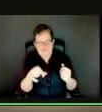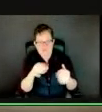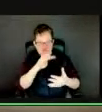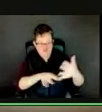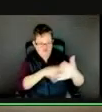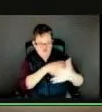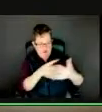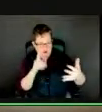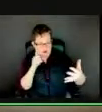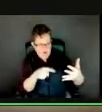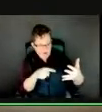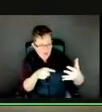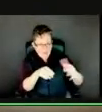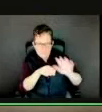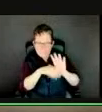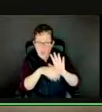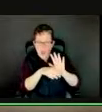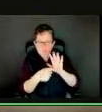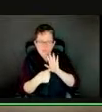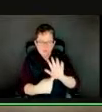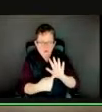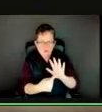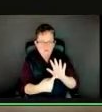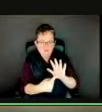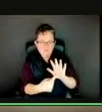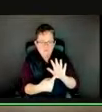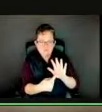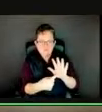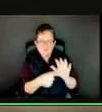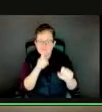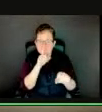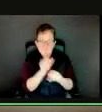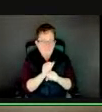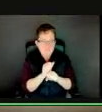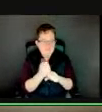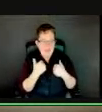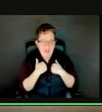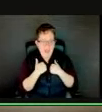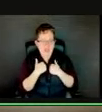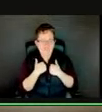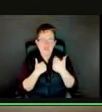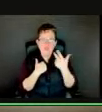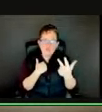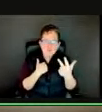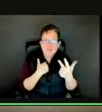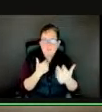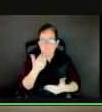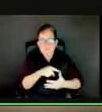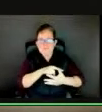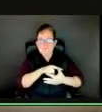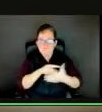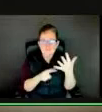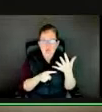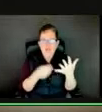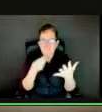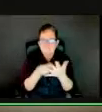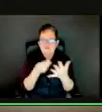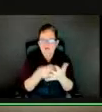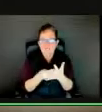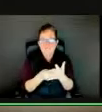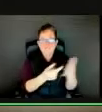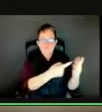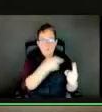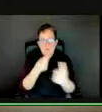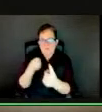bottom, where it shows there really are just three or maybe five funding sources being